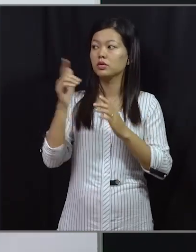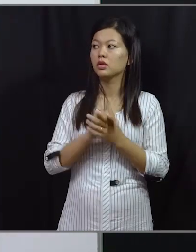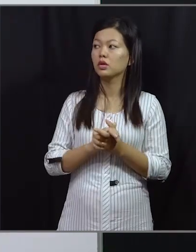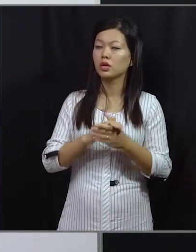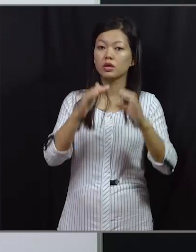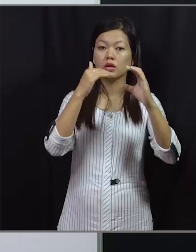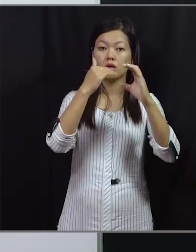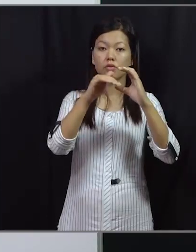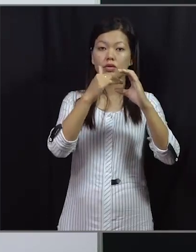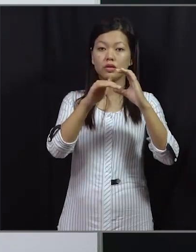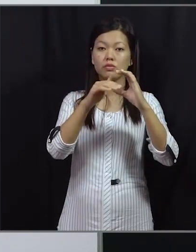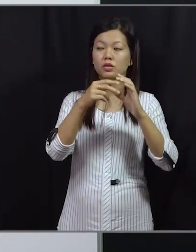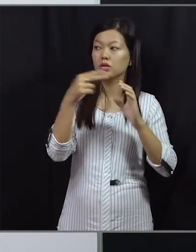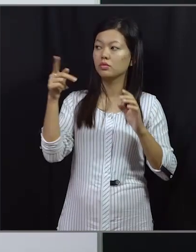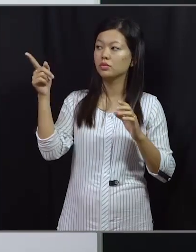tpungodi90@gmail.com.